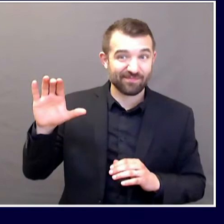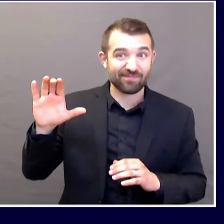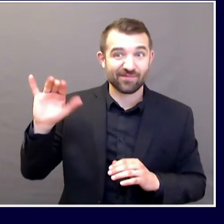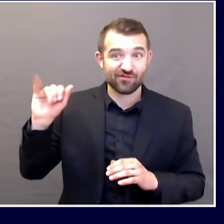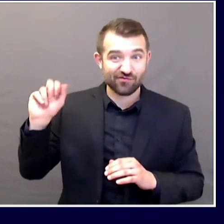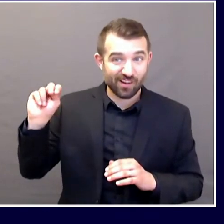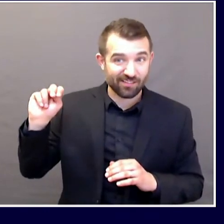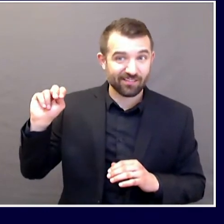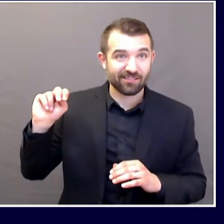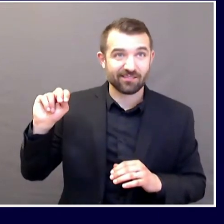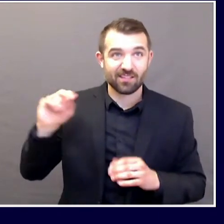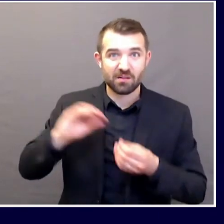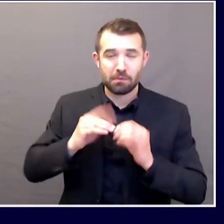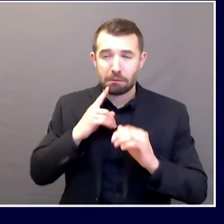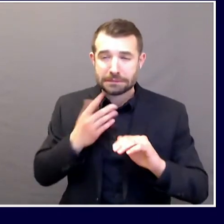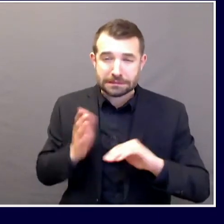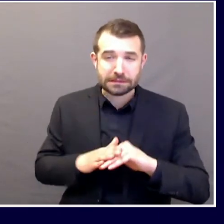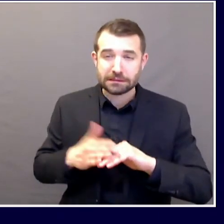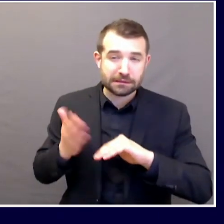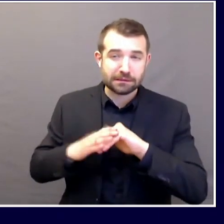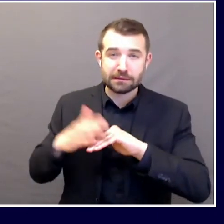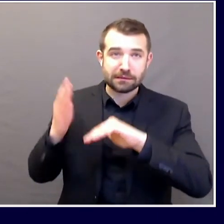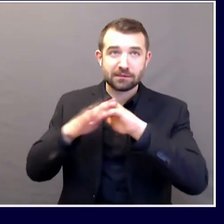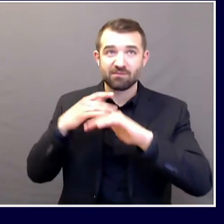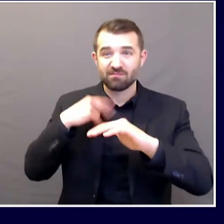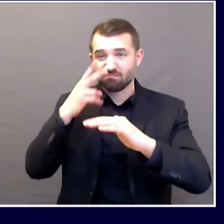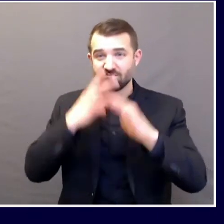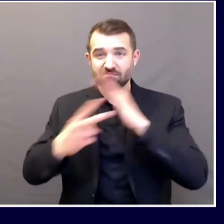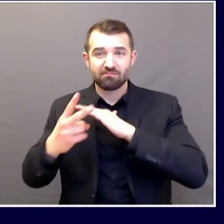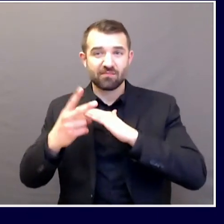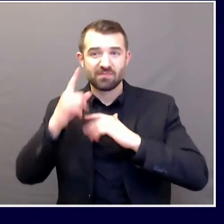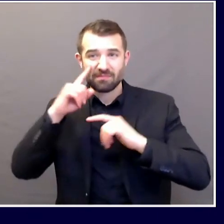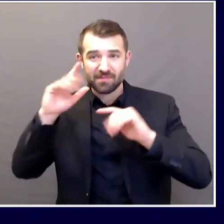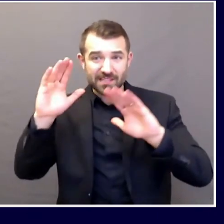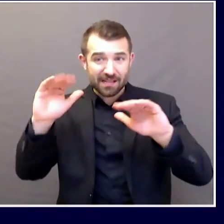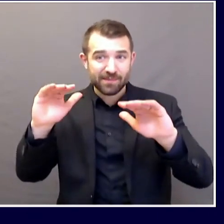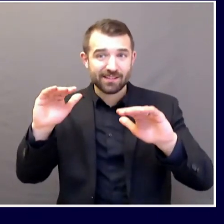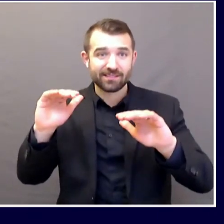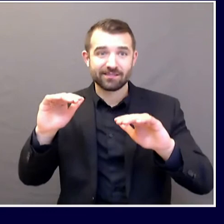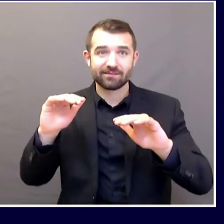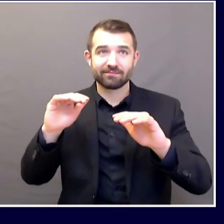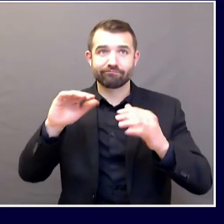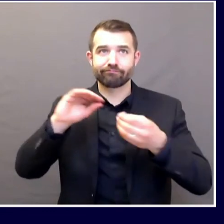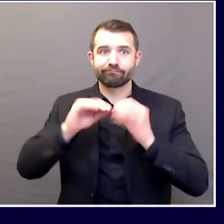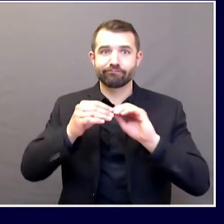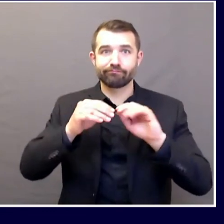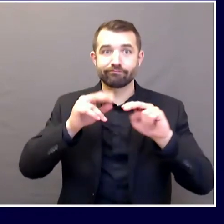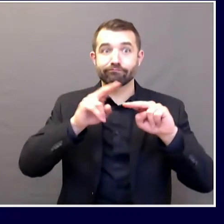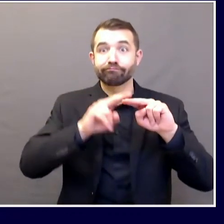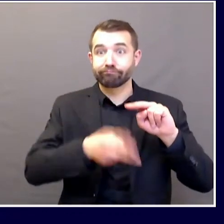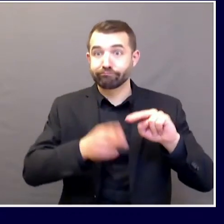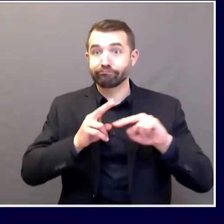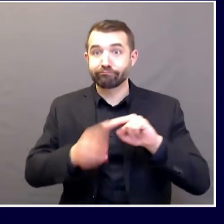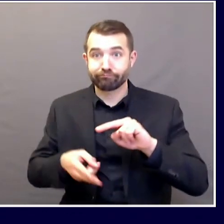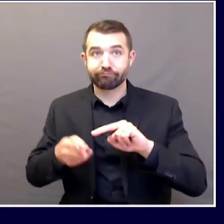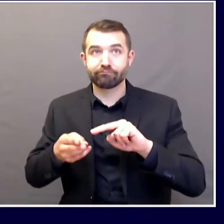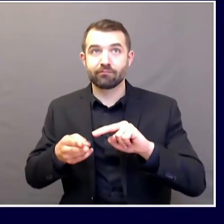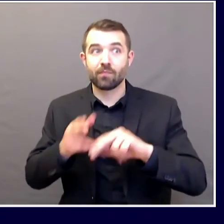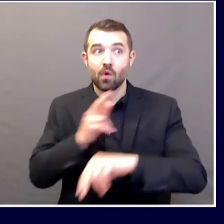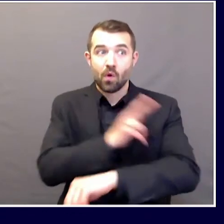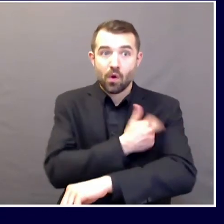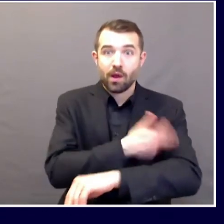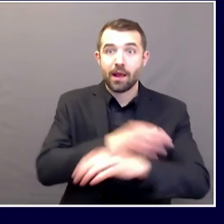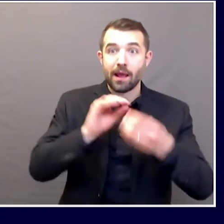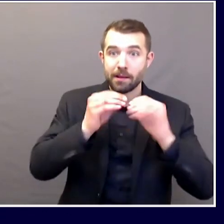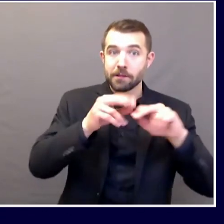spike. That's expected epidemiologically. Cases fall, then hospitalizations fall, and then deaths fall. But the other important thing, though,